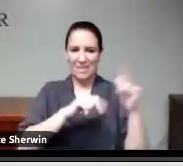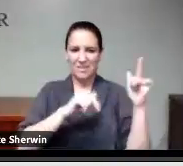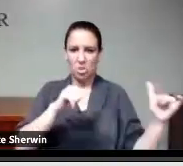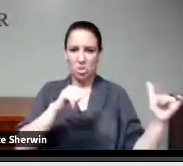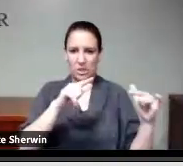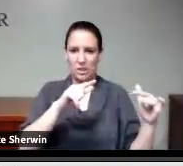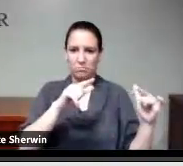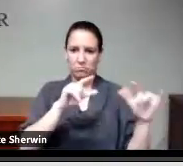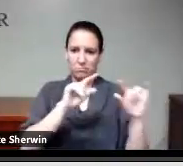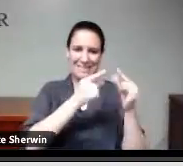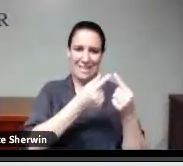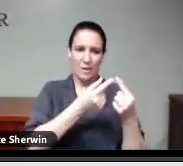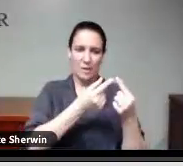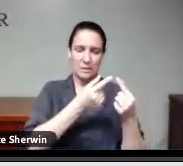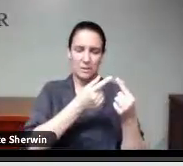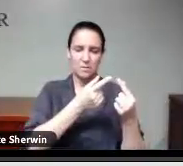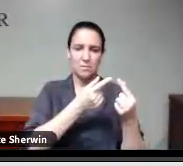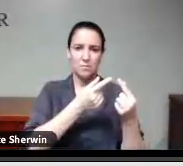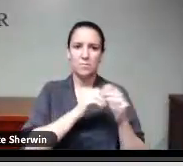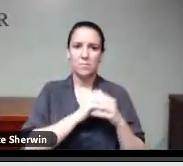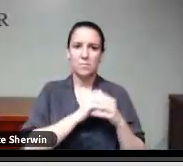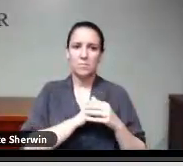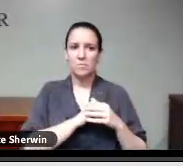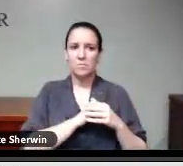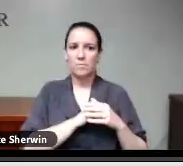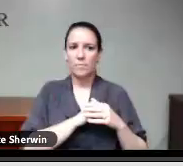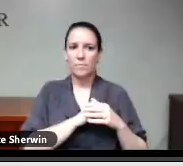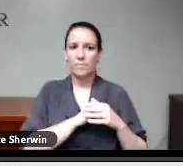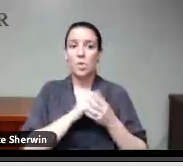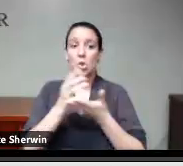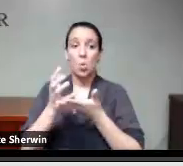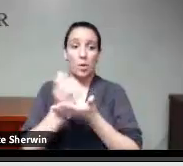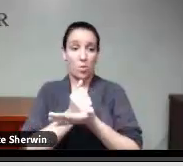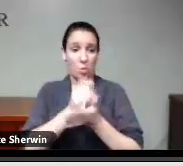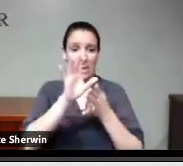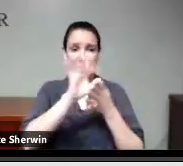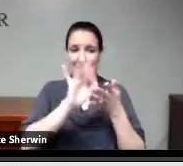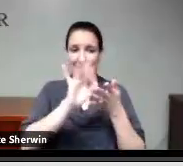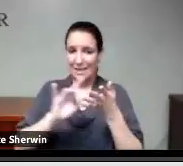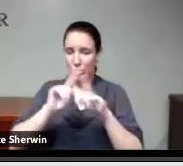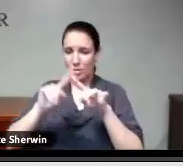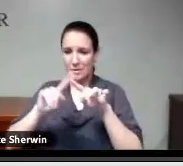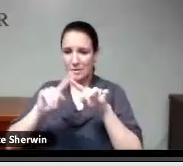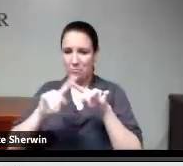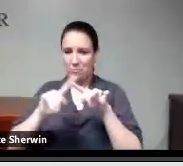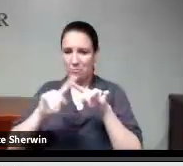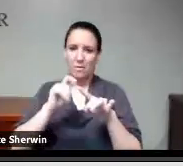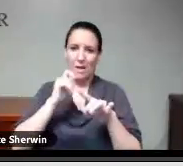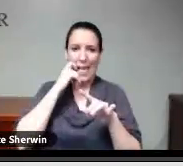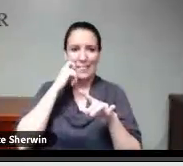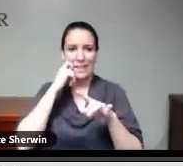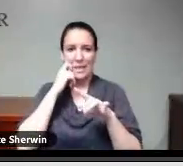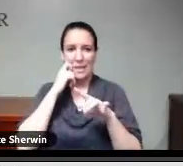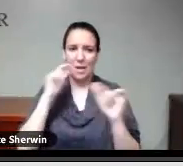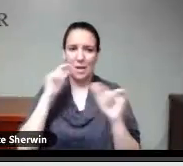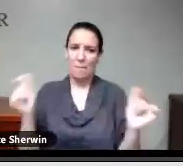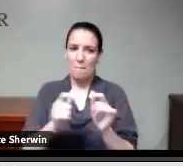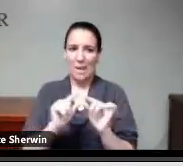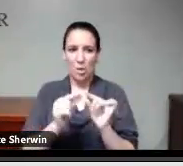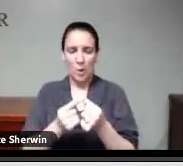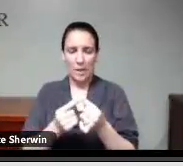of ethnic minorities. A lot of times people said that we're not selecting